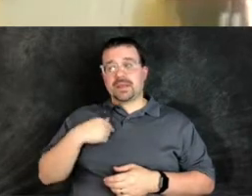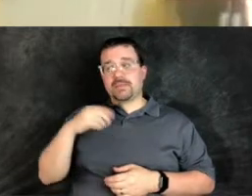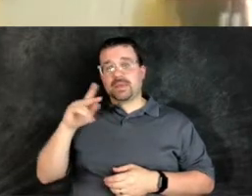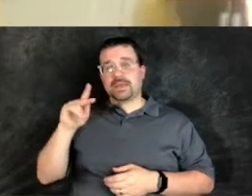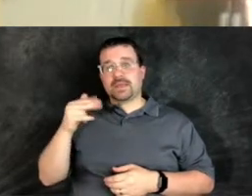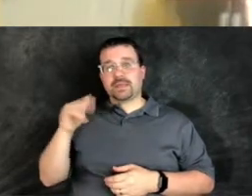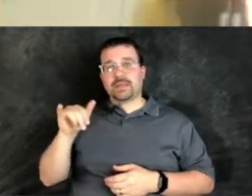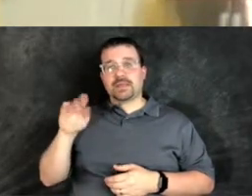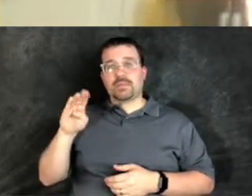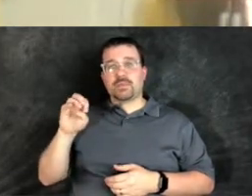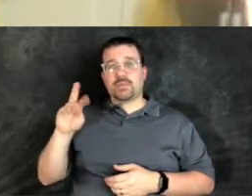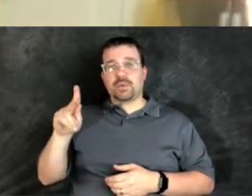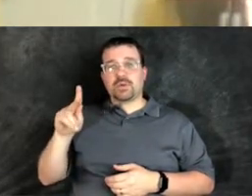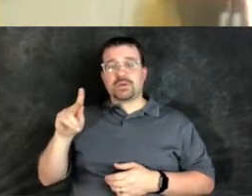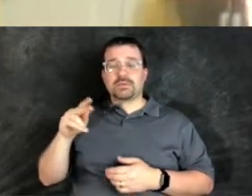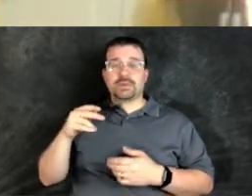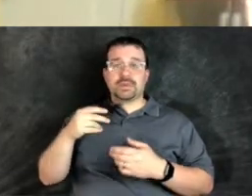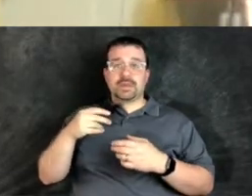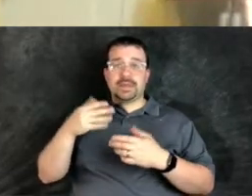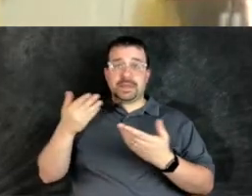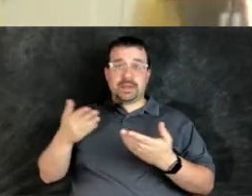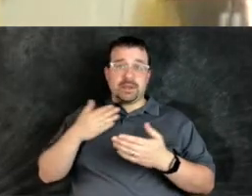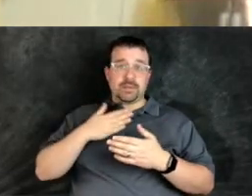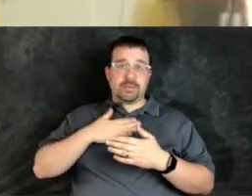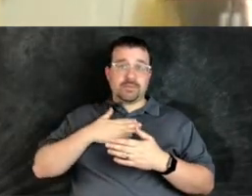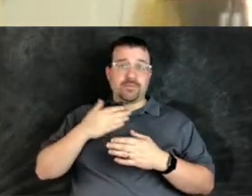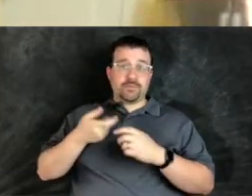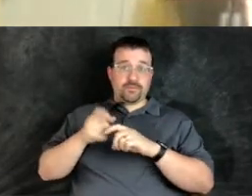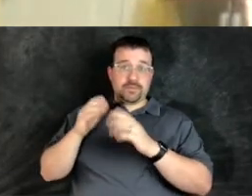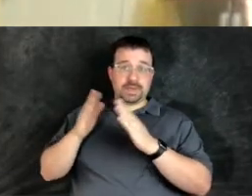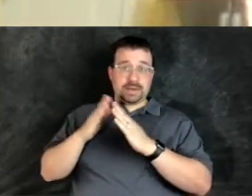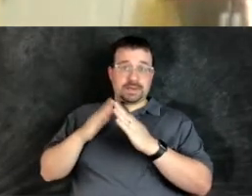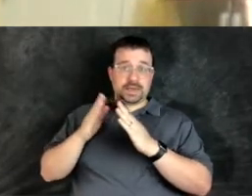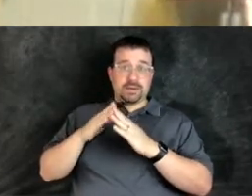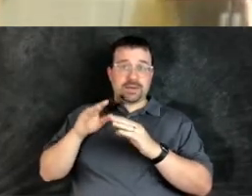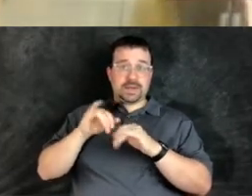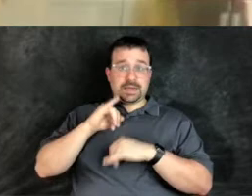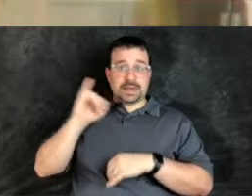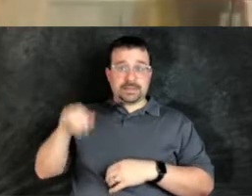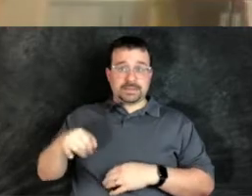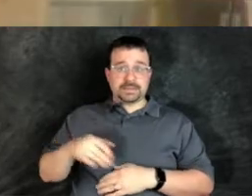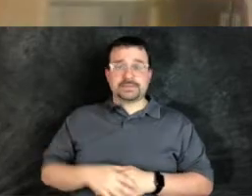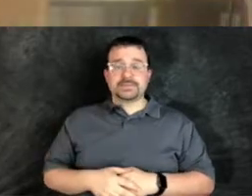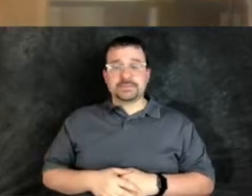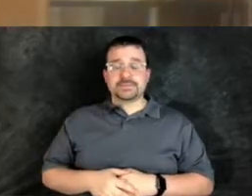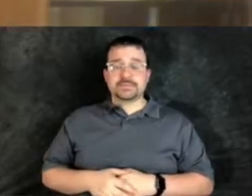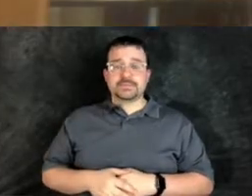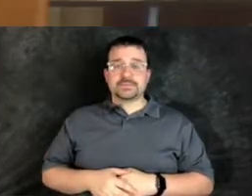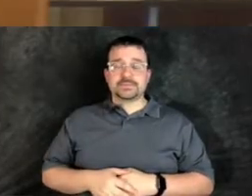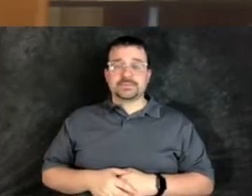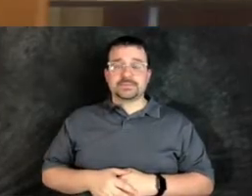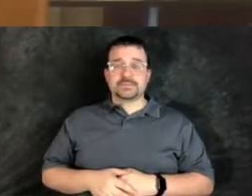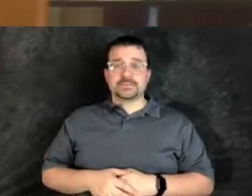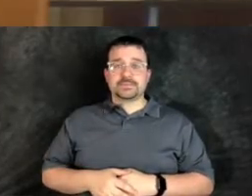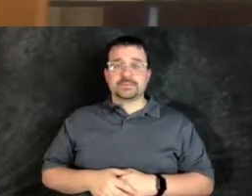And I am Kathy Book, coming to you from downtown Indianapolis.